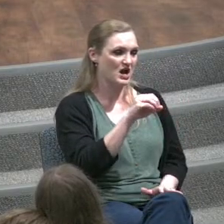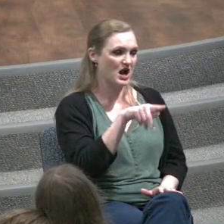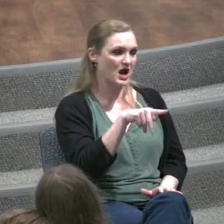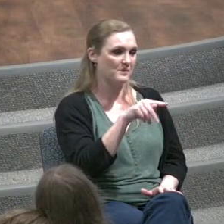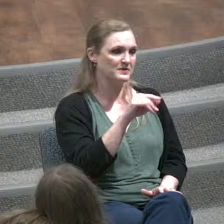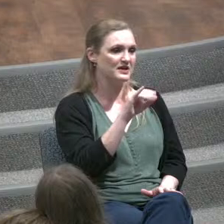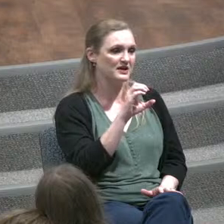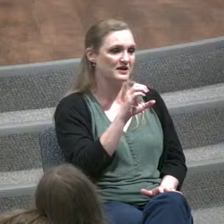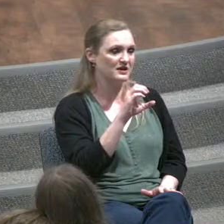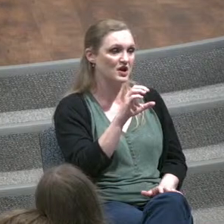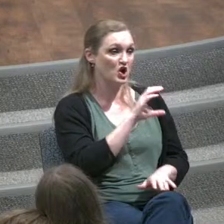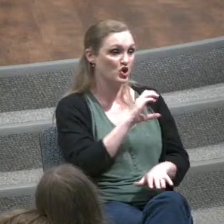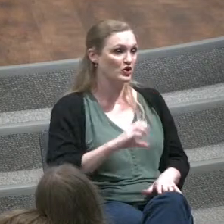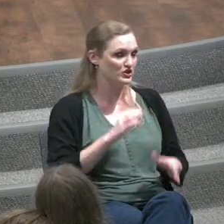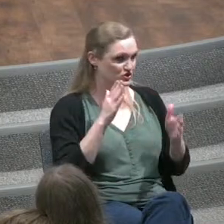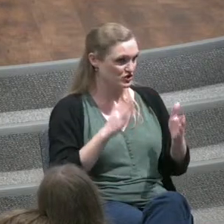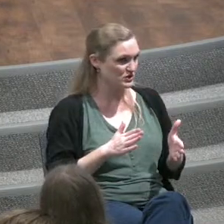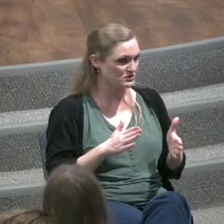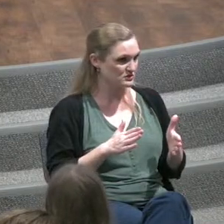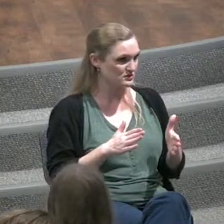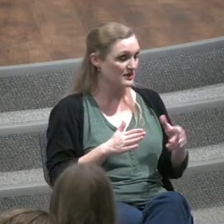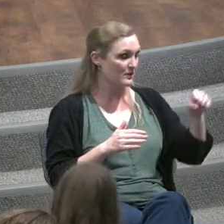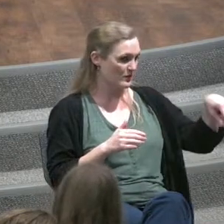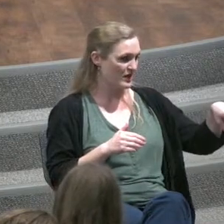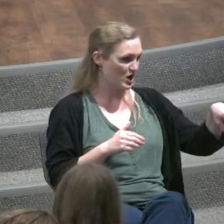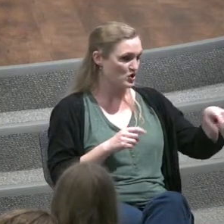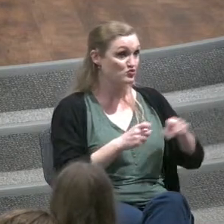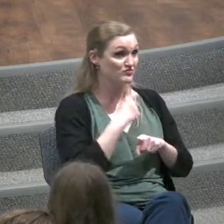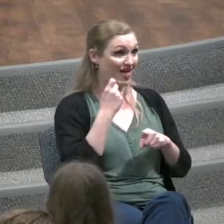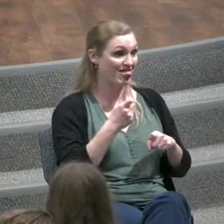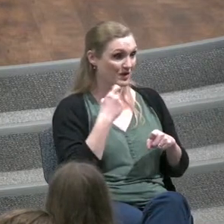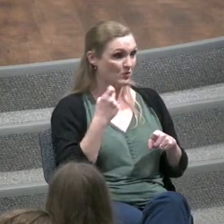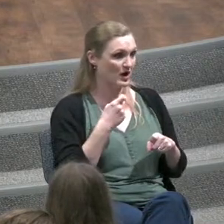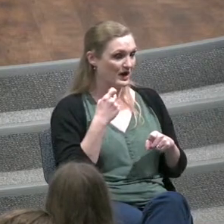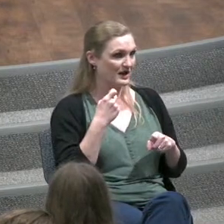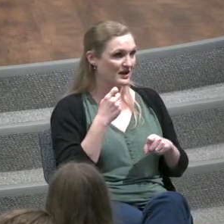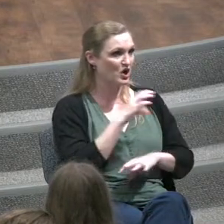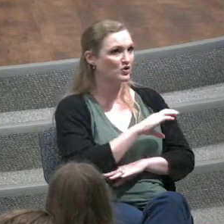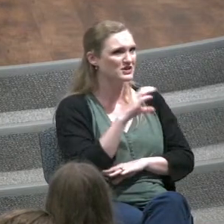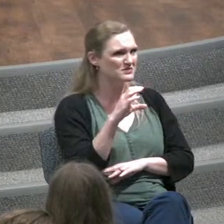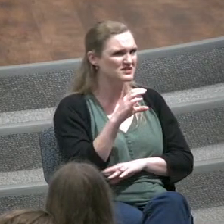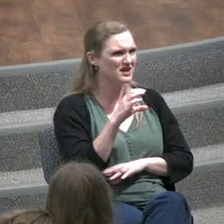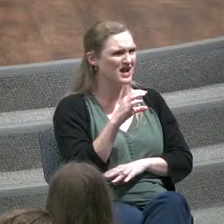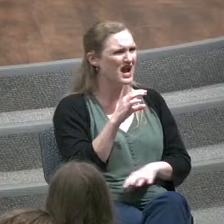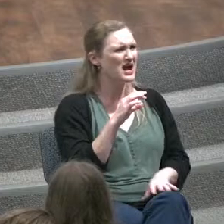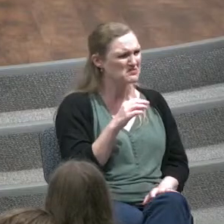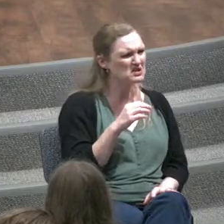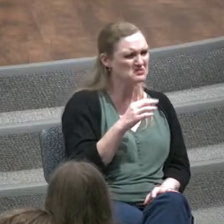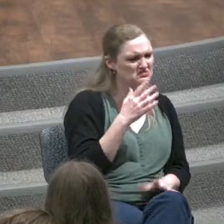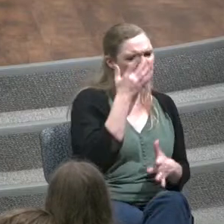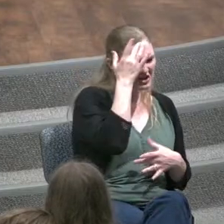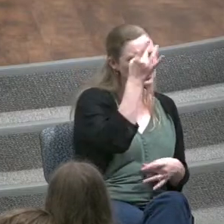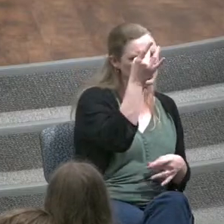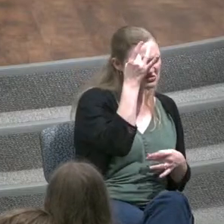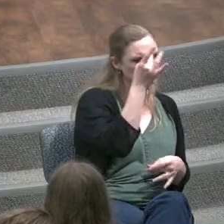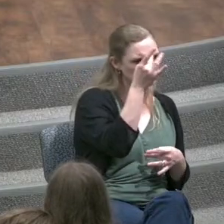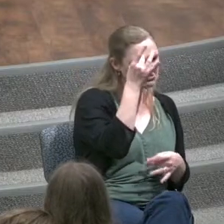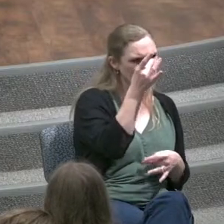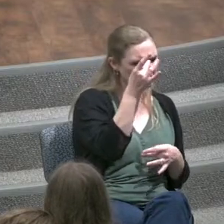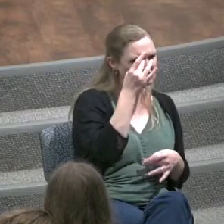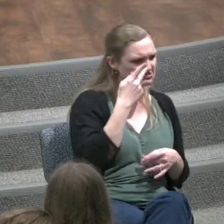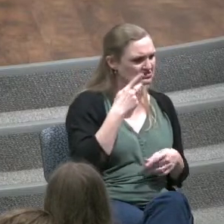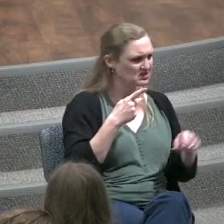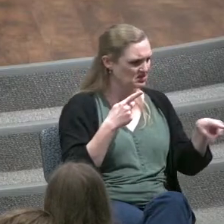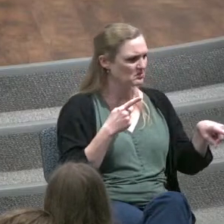Christians from Ethiopia who were there to celebrate Orthodox Christmas, which was kind of neat to see them